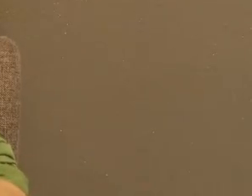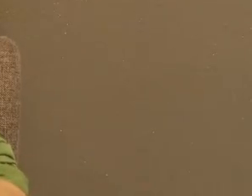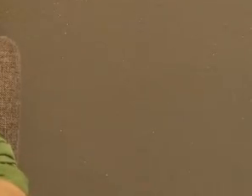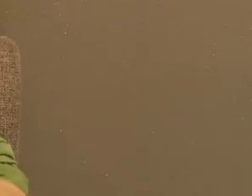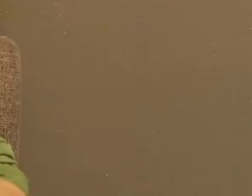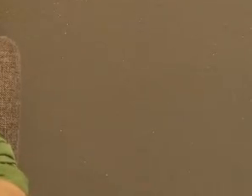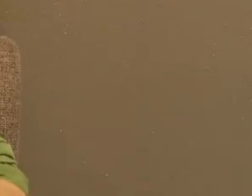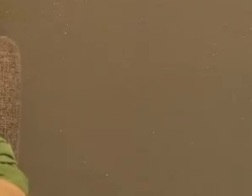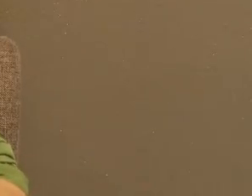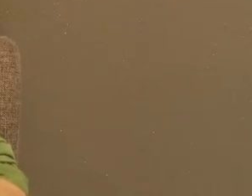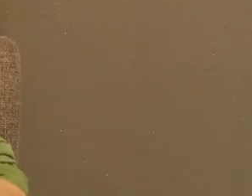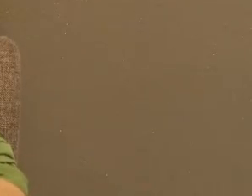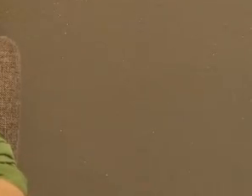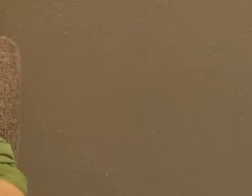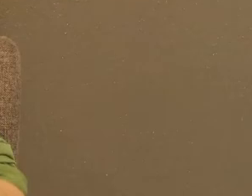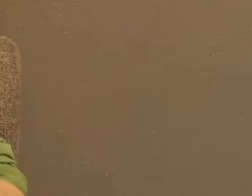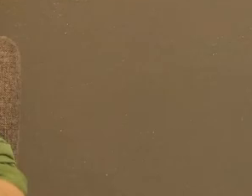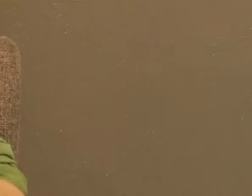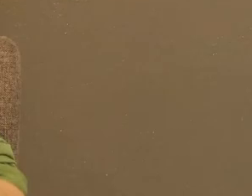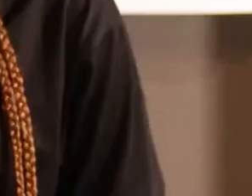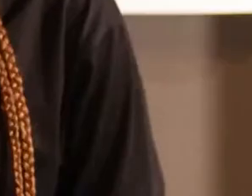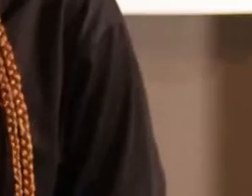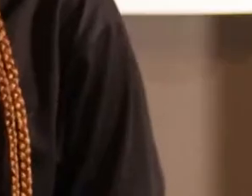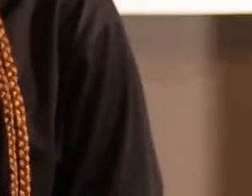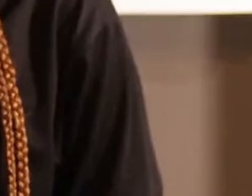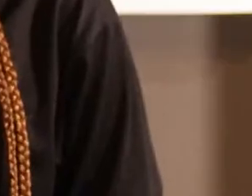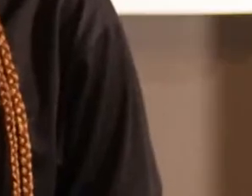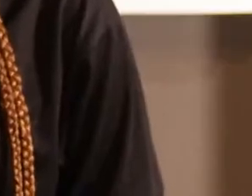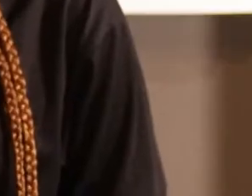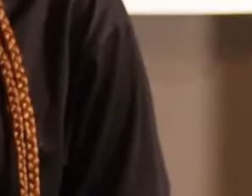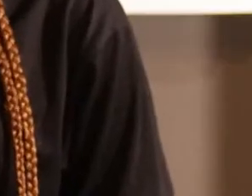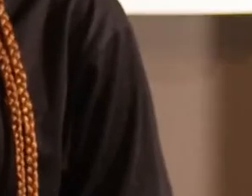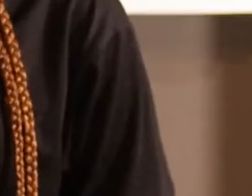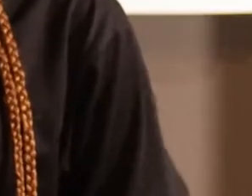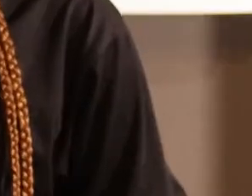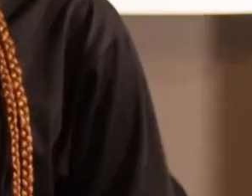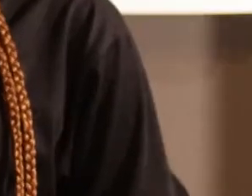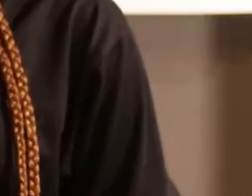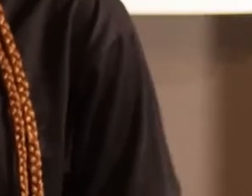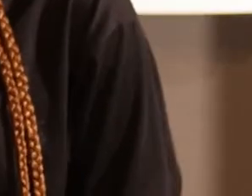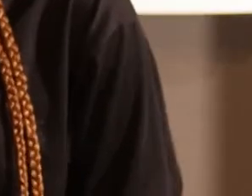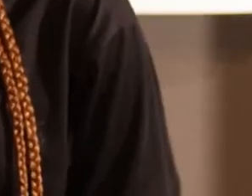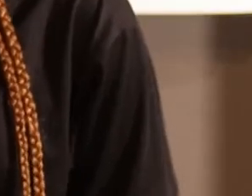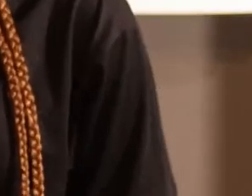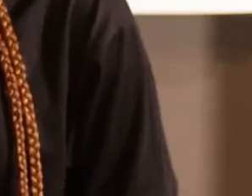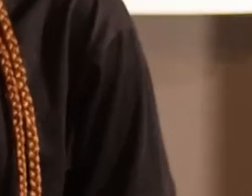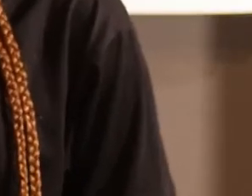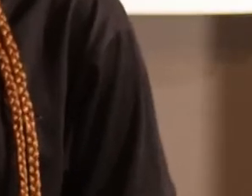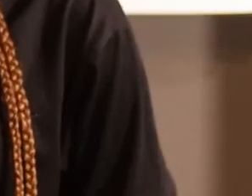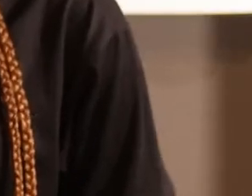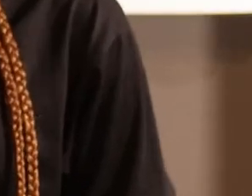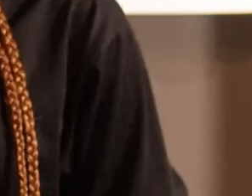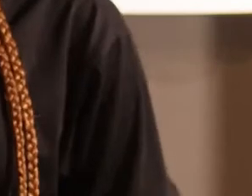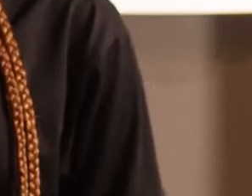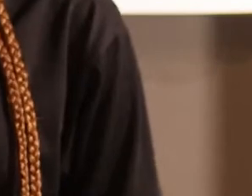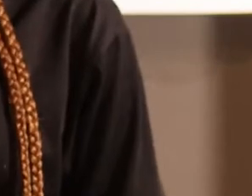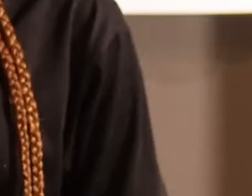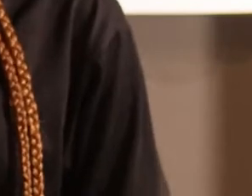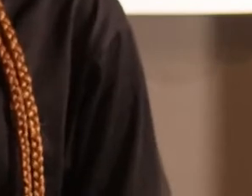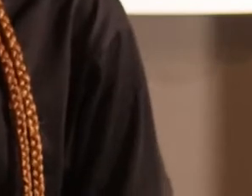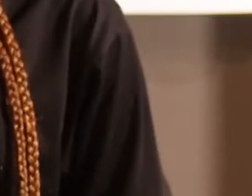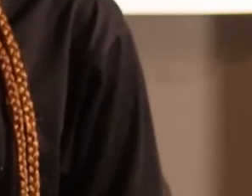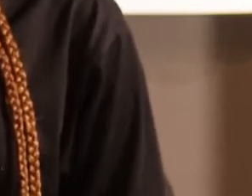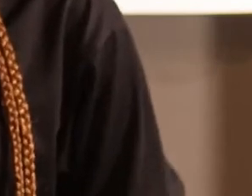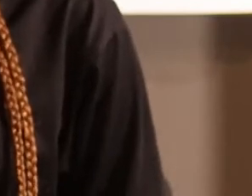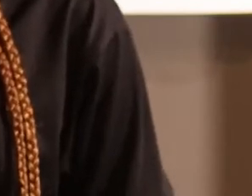brought out of food poverty by the child support grant. Later, Minister Lindy Bezwood will reveal the state of child poverty.